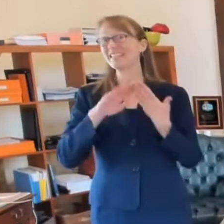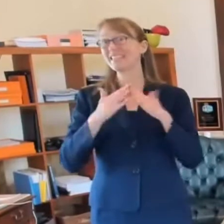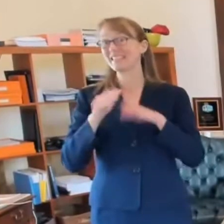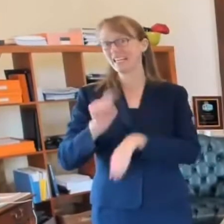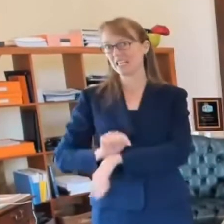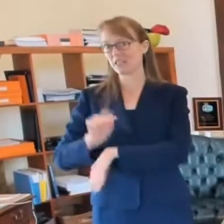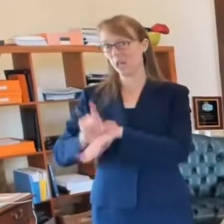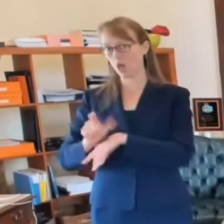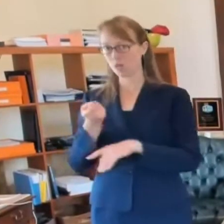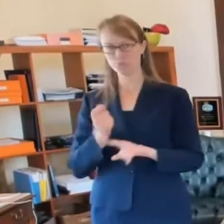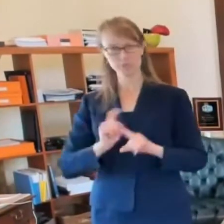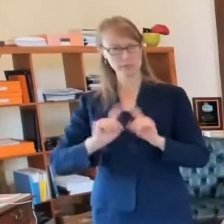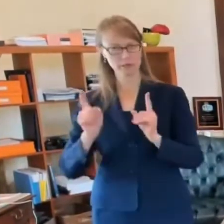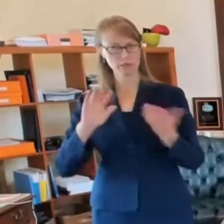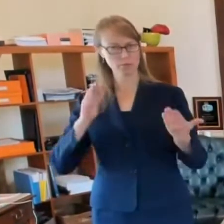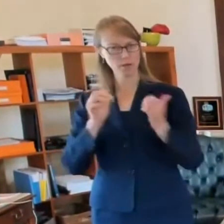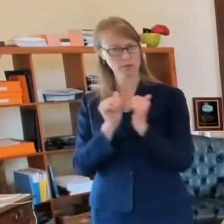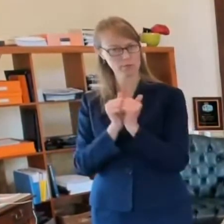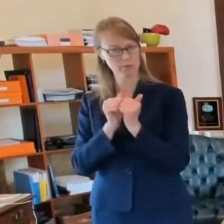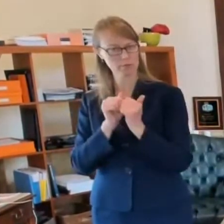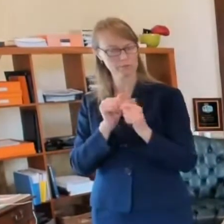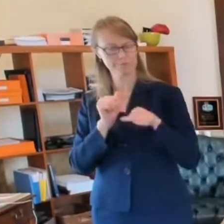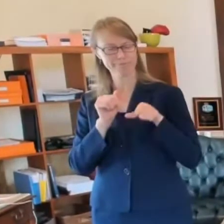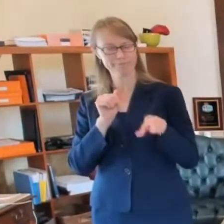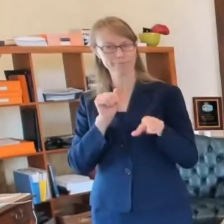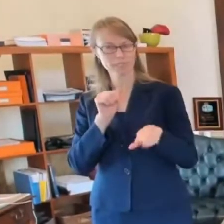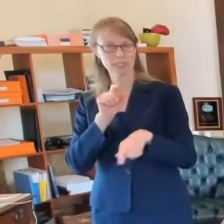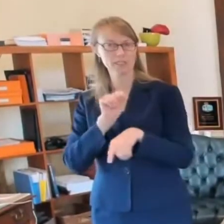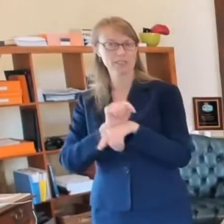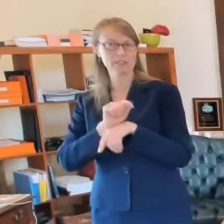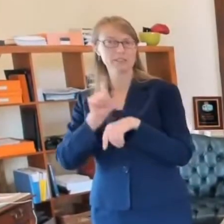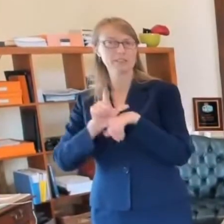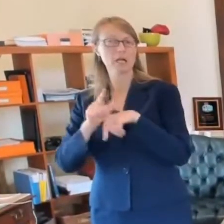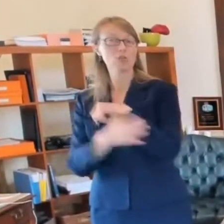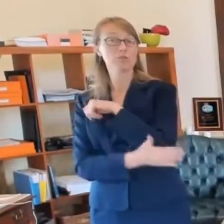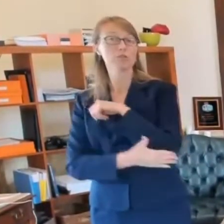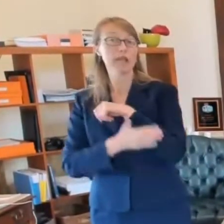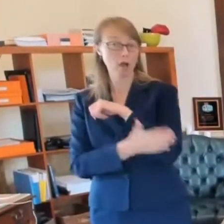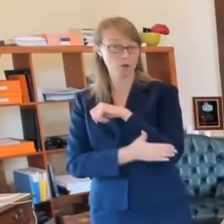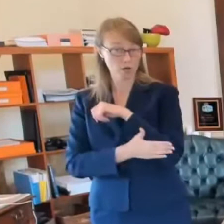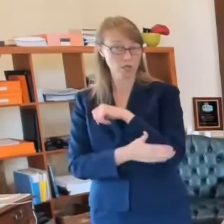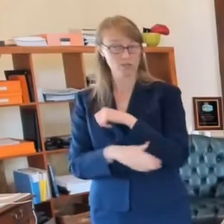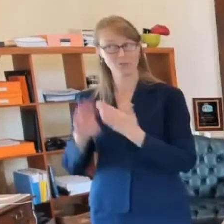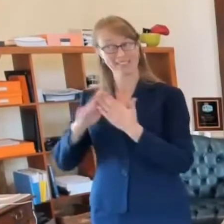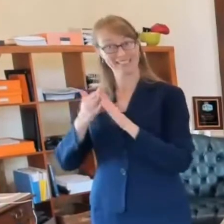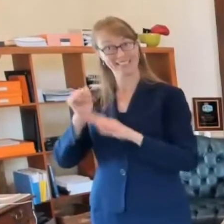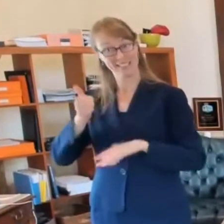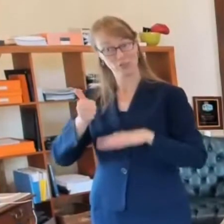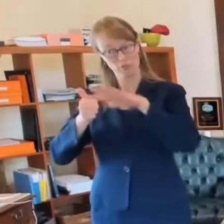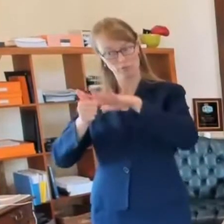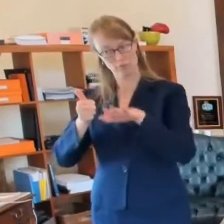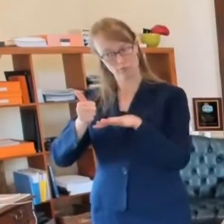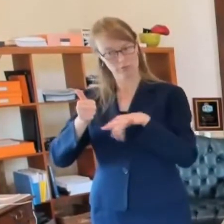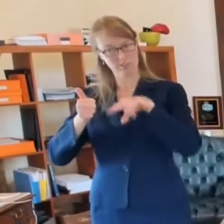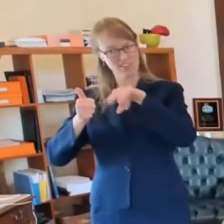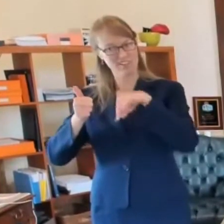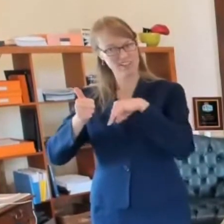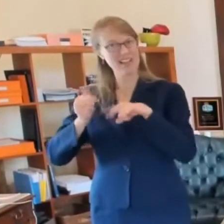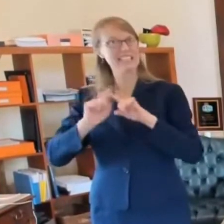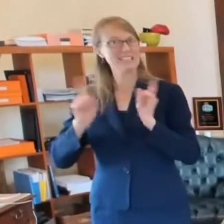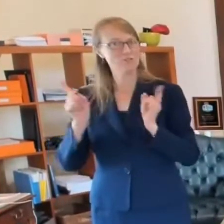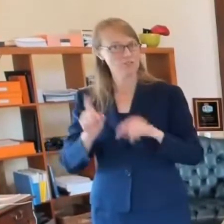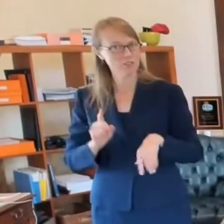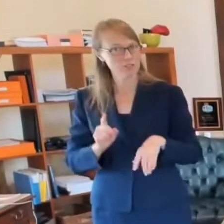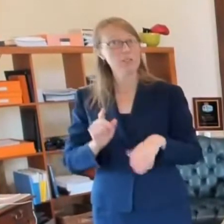County. City of St. Louis, we have a number of large venues. We also have a